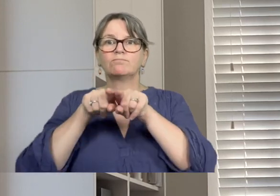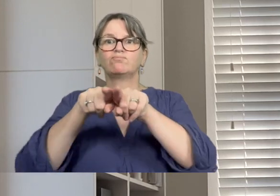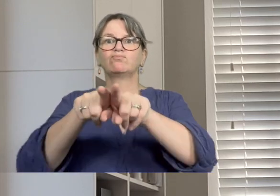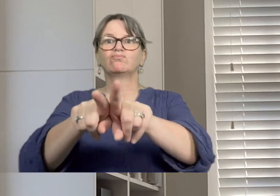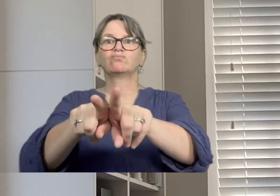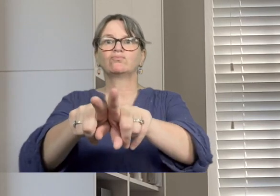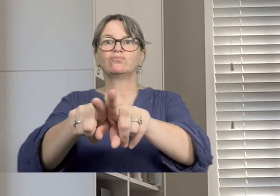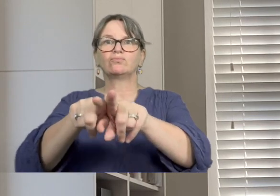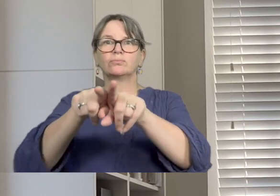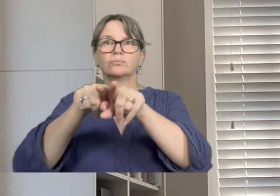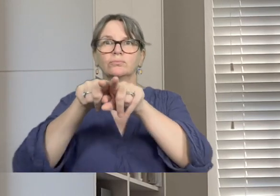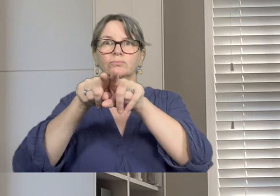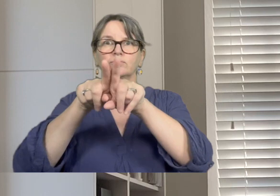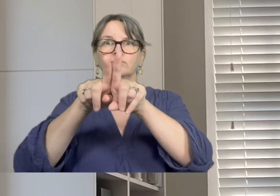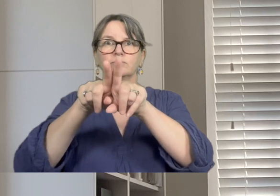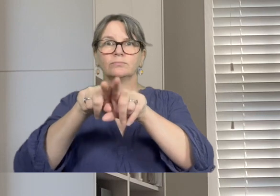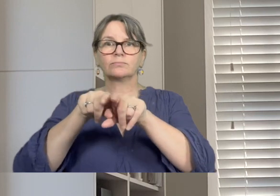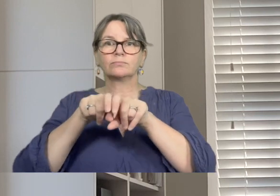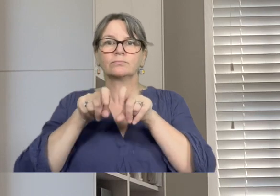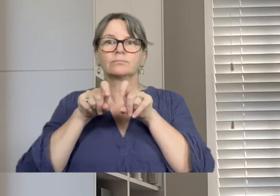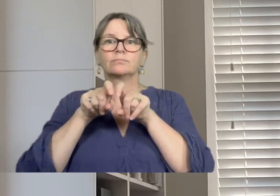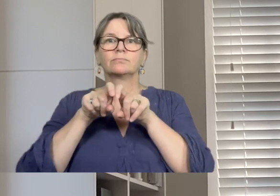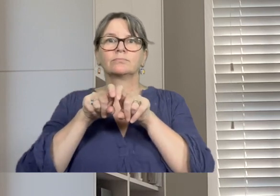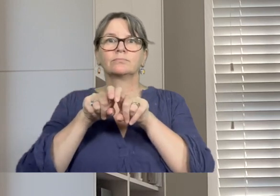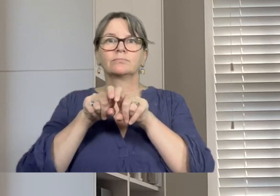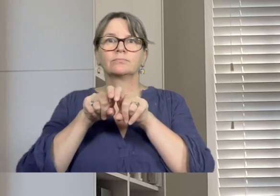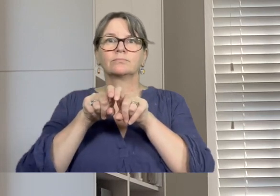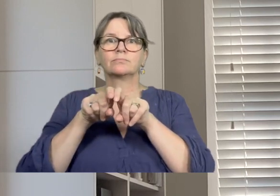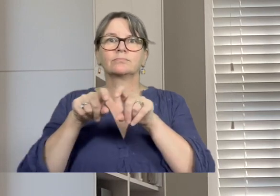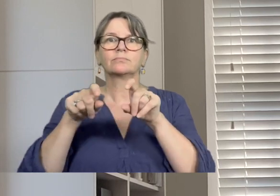2 legs together. Keep it small.